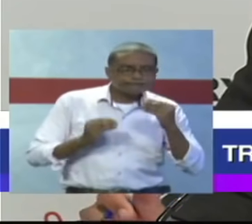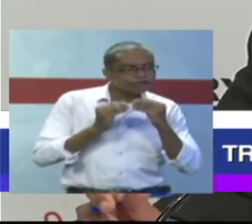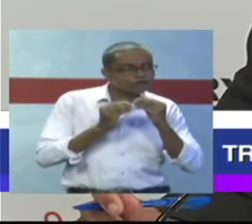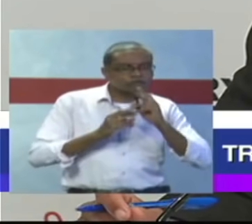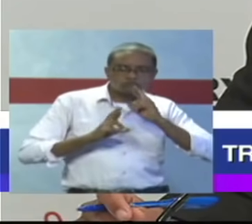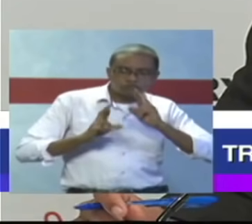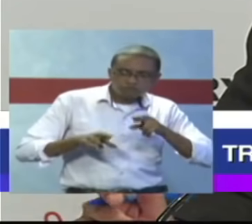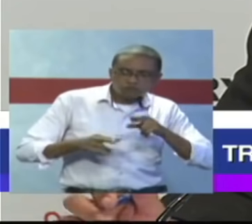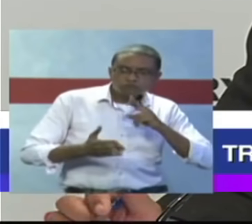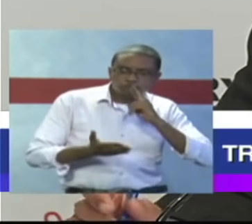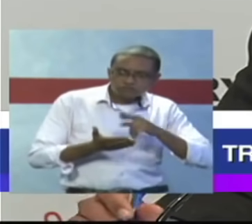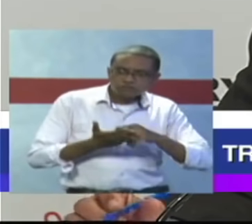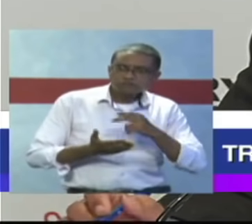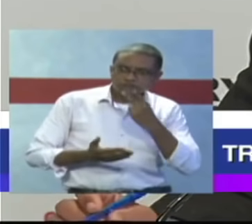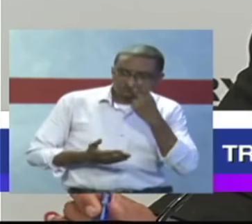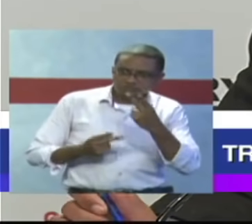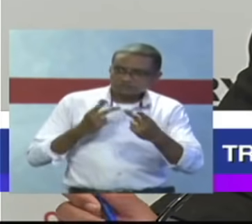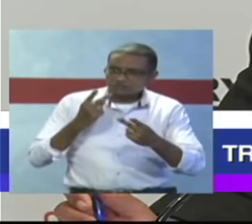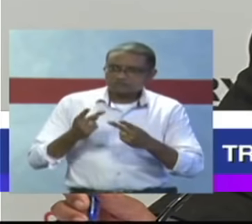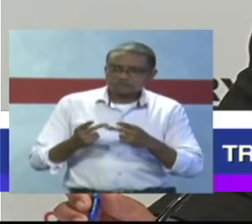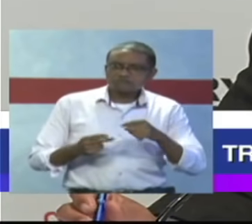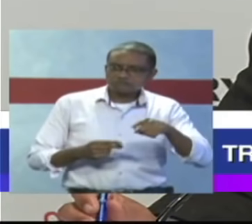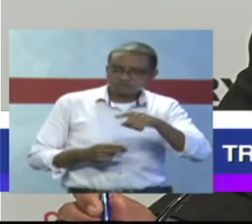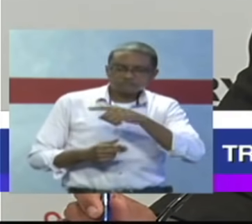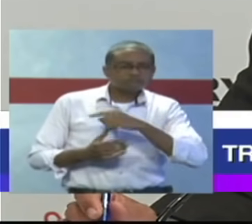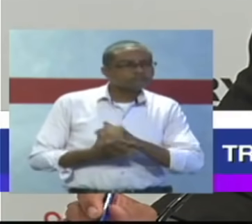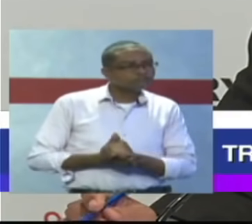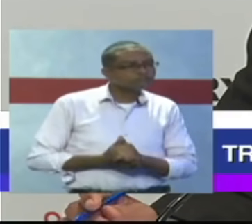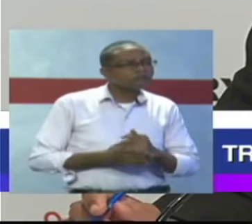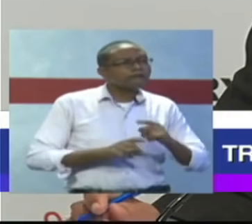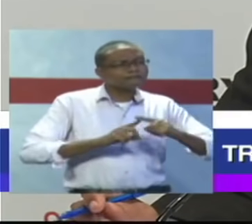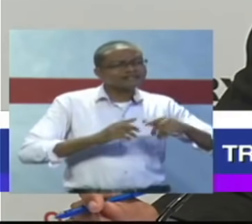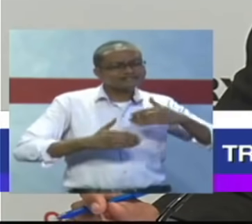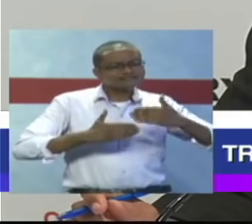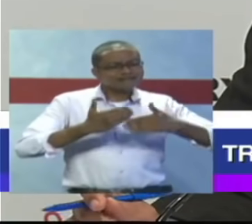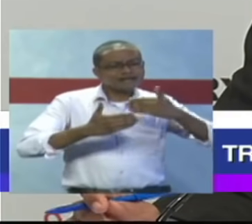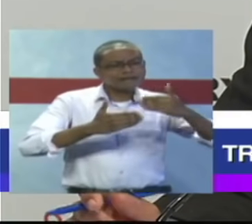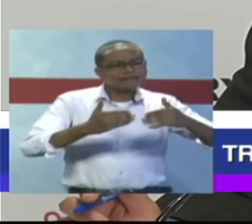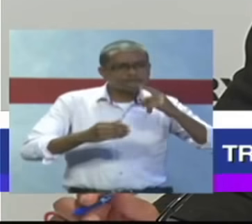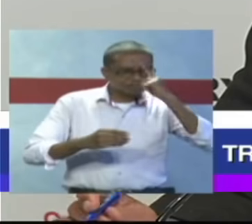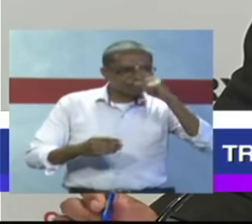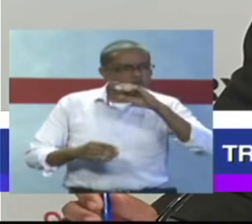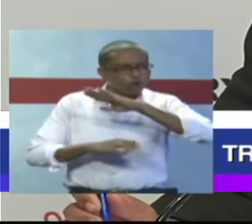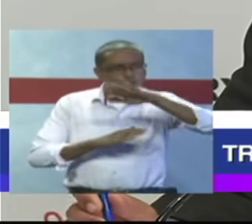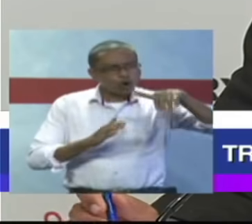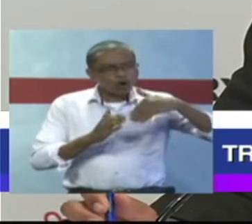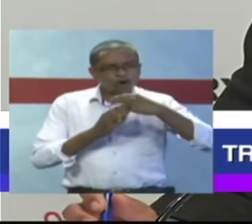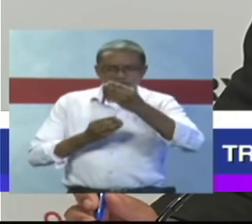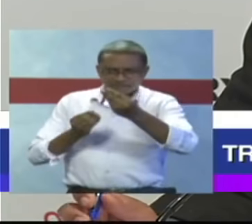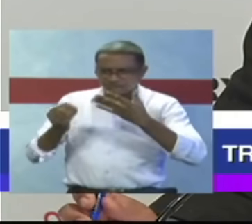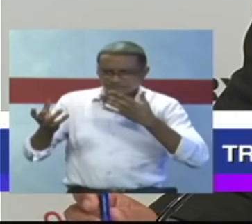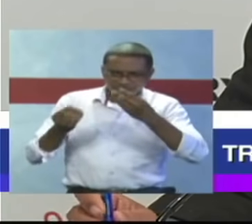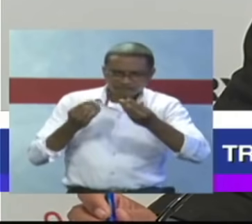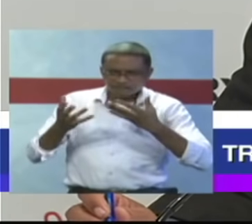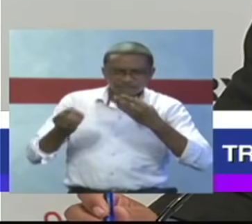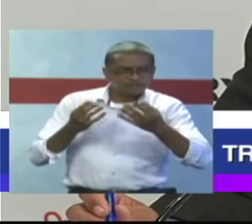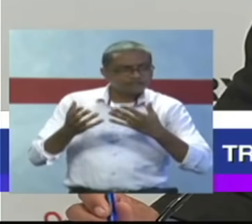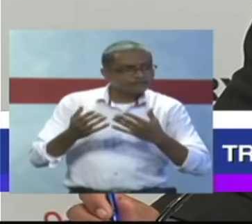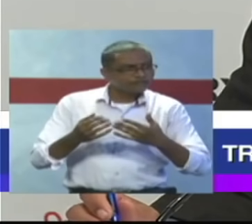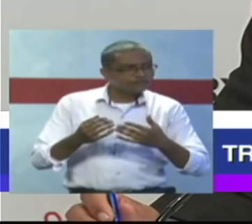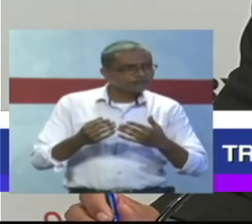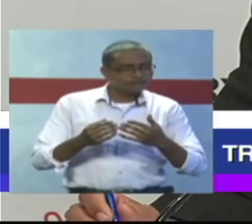that, but in time, these things will take quite a lot of time for all this data to come in. In terms of the increasing